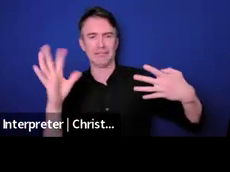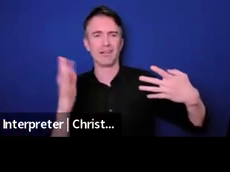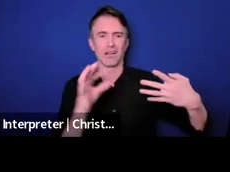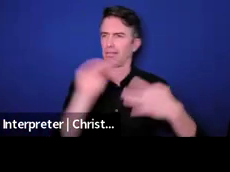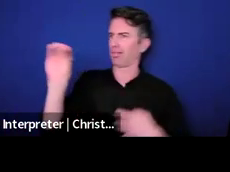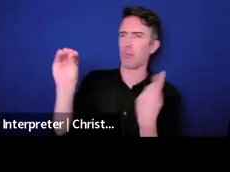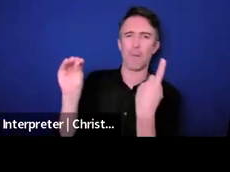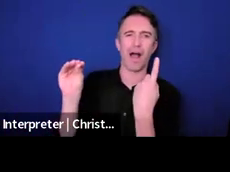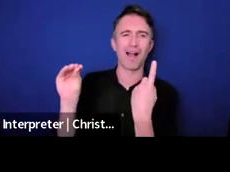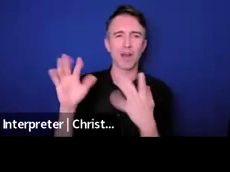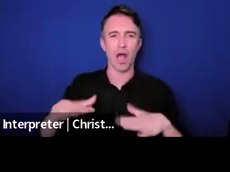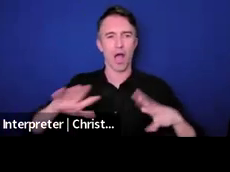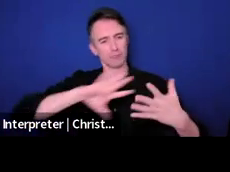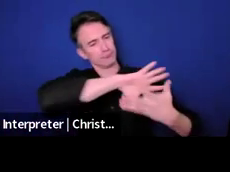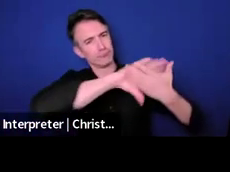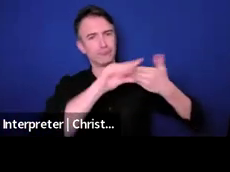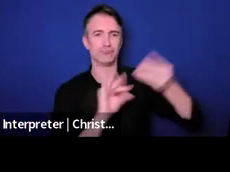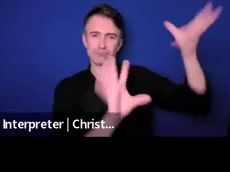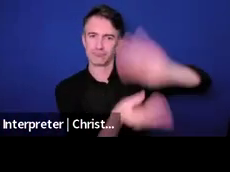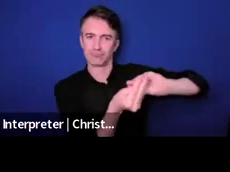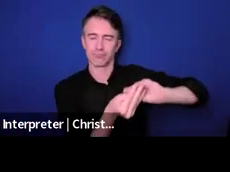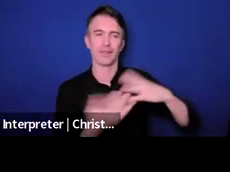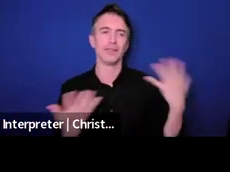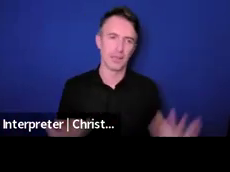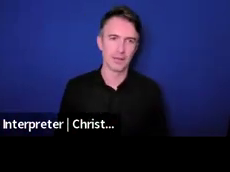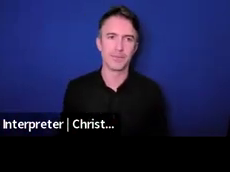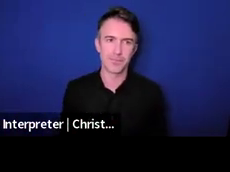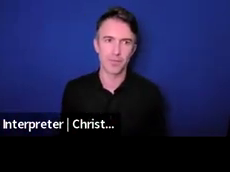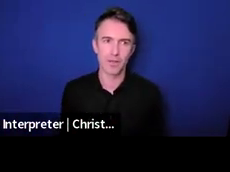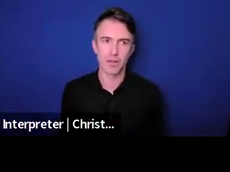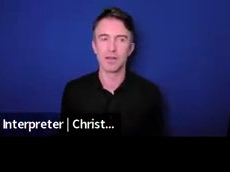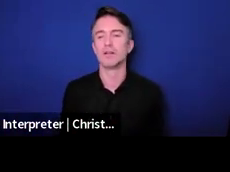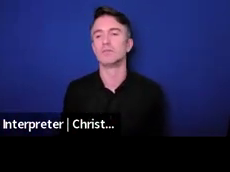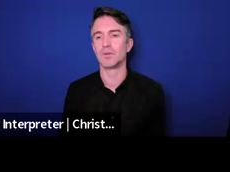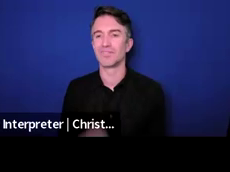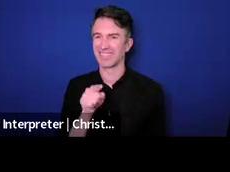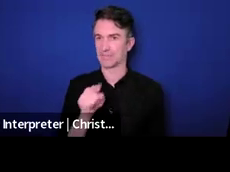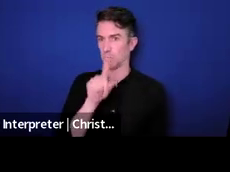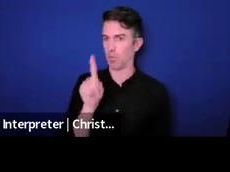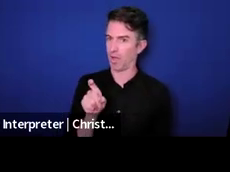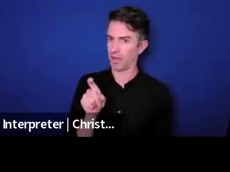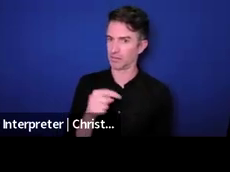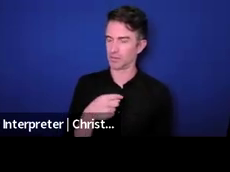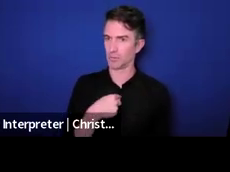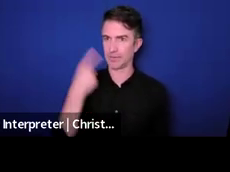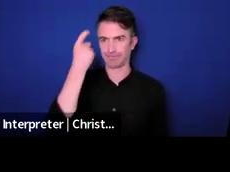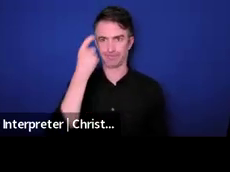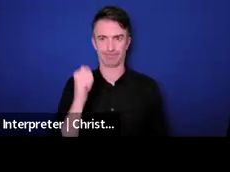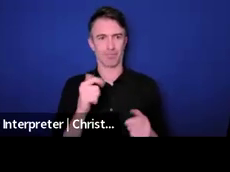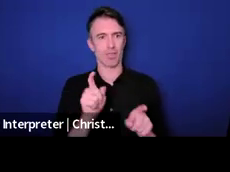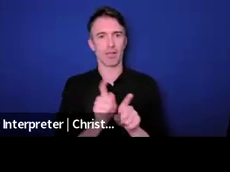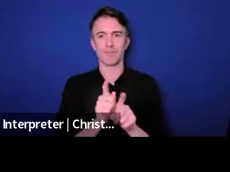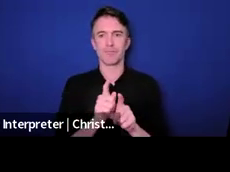we're thinking of social protection also being one of those entry points. And the first link, in addition to